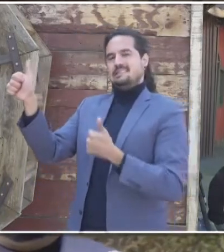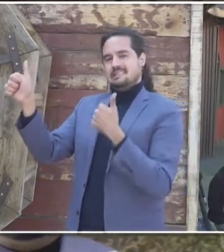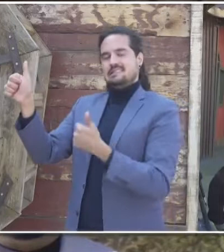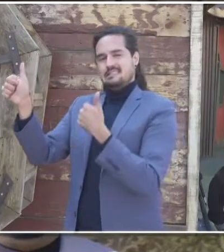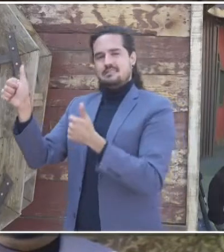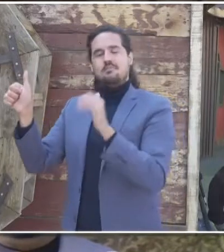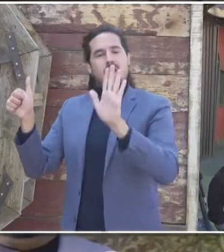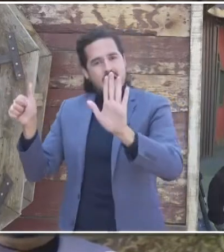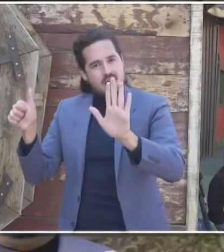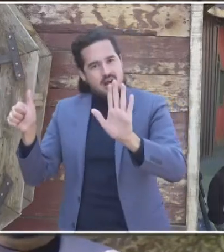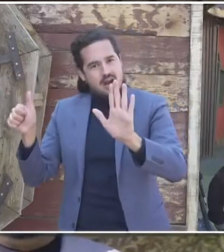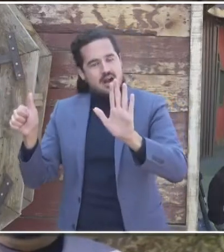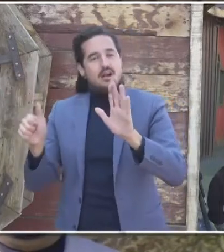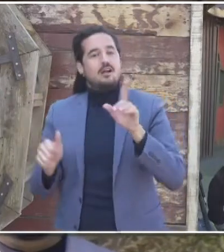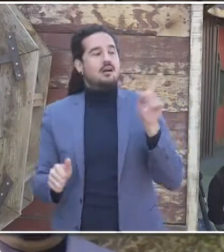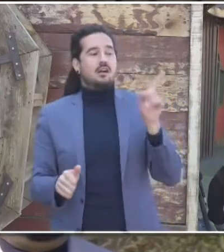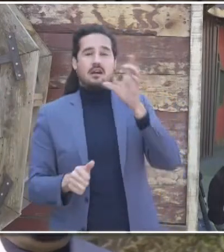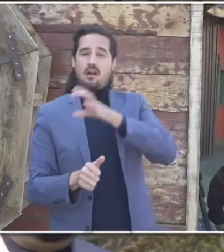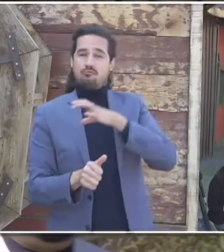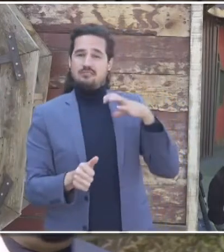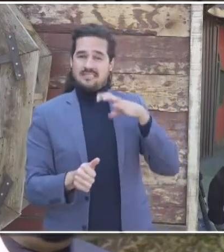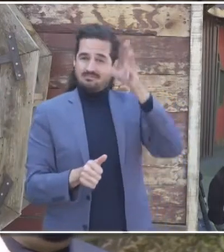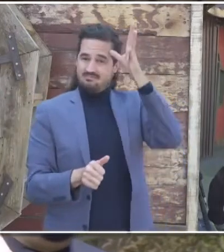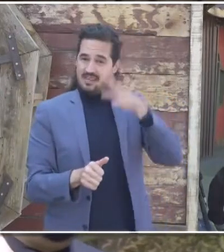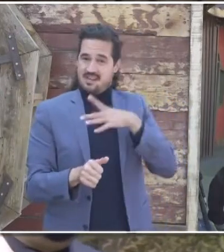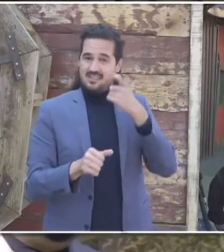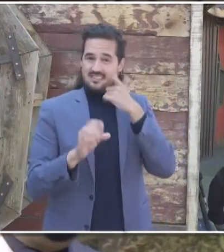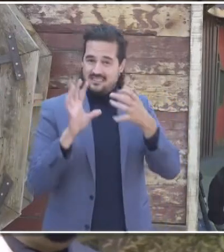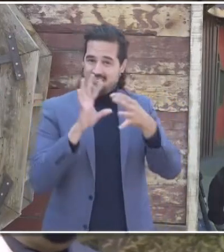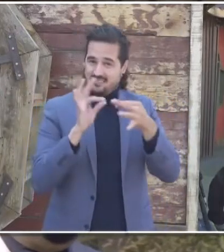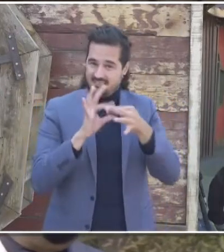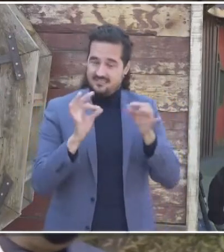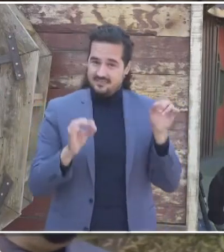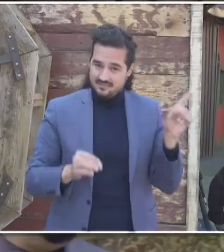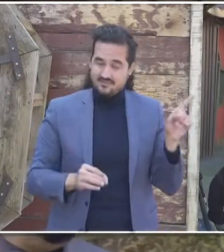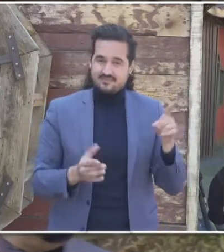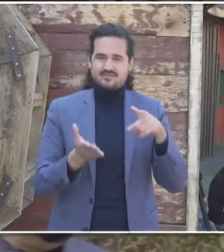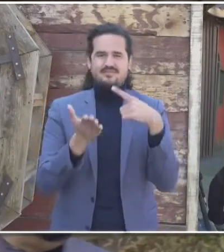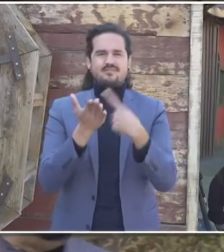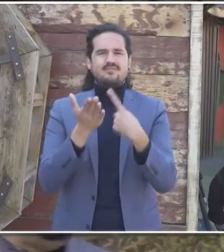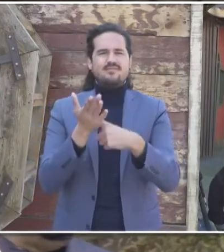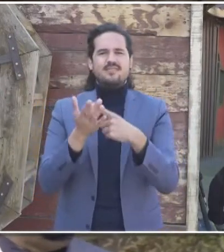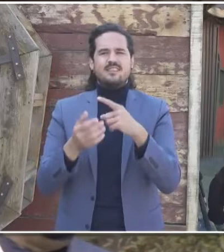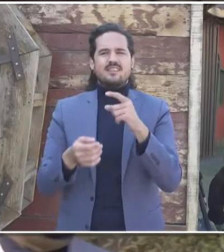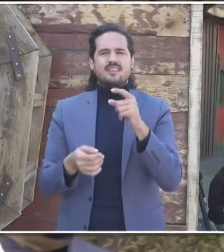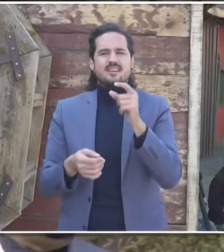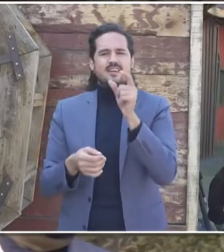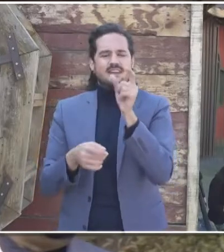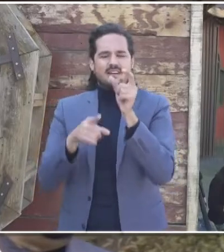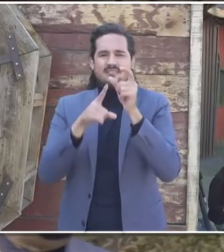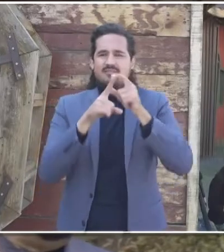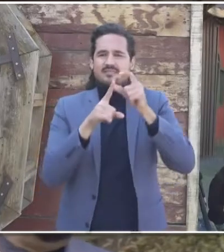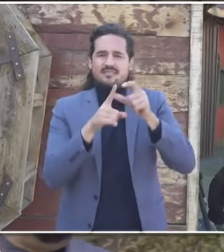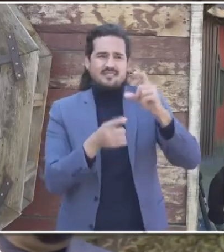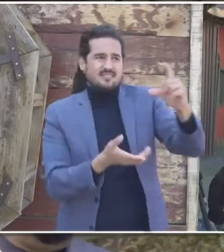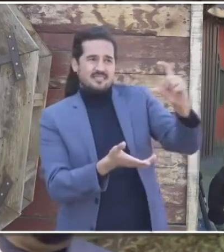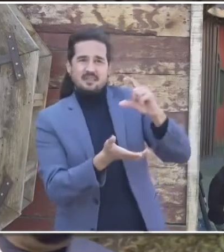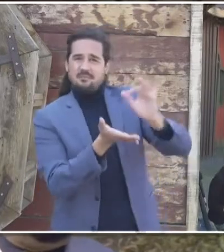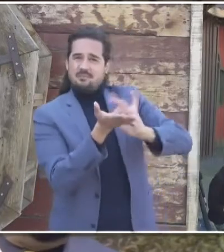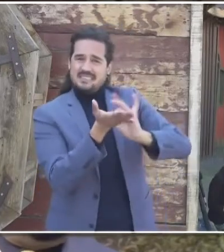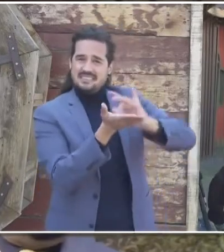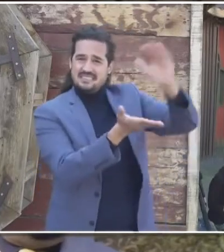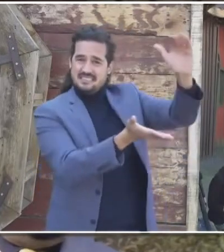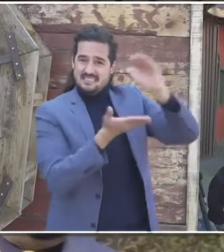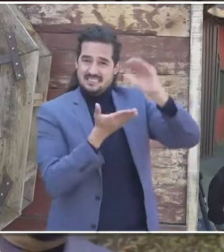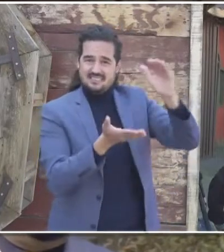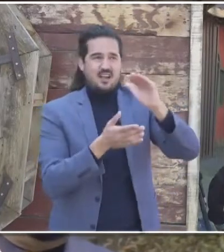vaccinations is an issue of available supply nationwide. The issue of scarcity is real. While there's light at